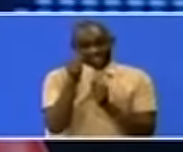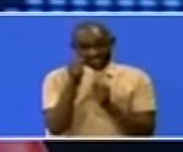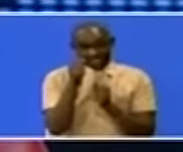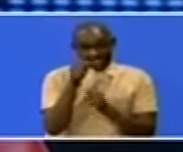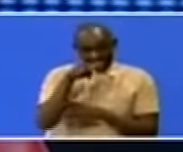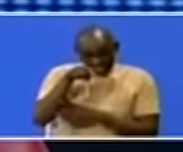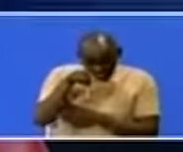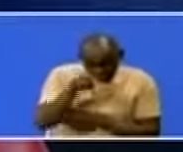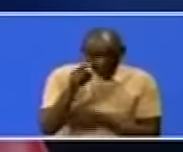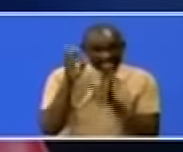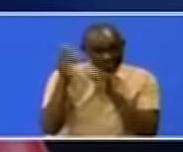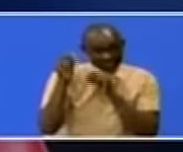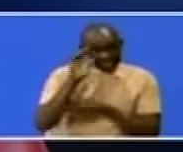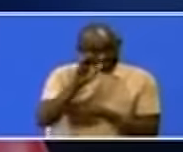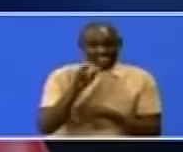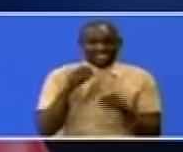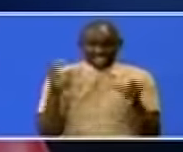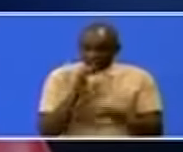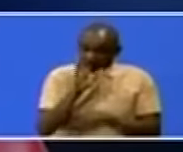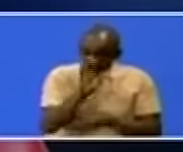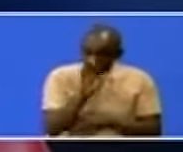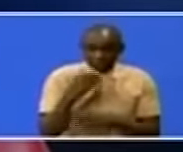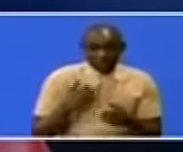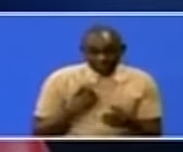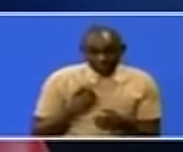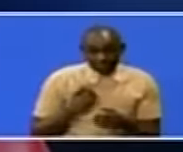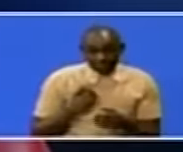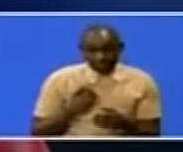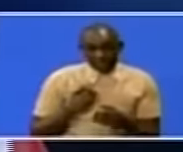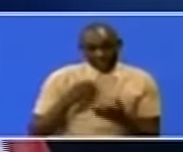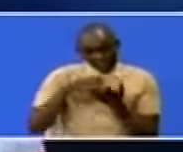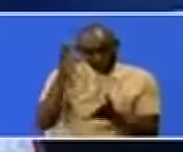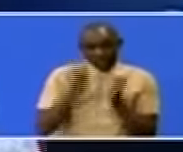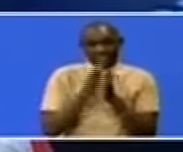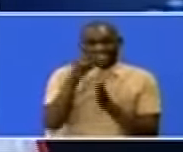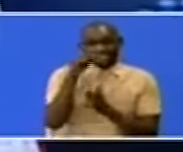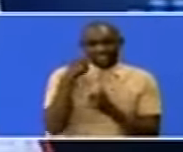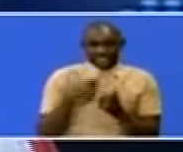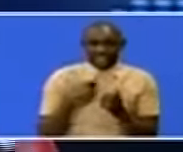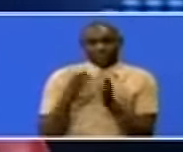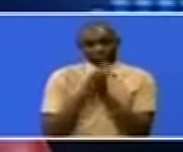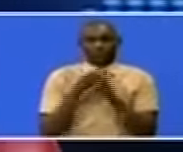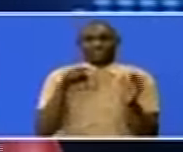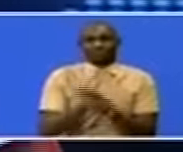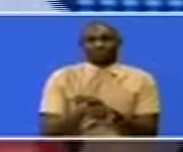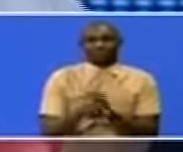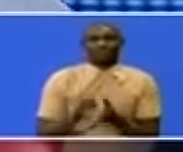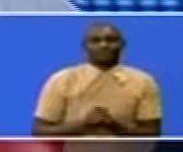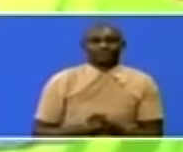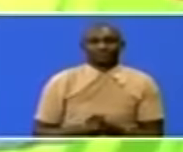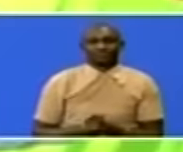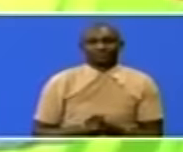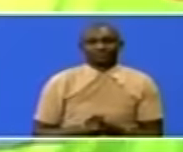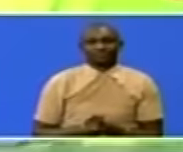December 2015. Despite its rise in customers by 1.1 million, this and more with KTN's Ashley Mazuri.